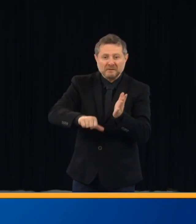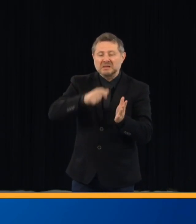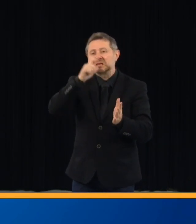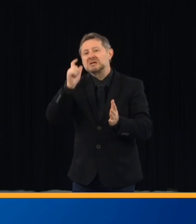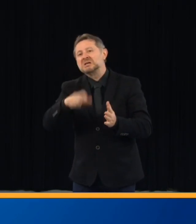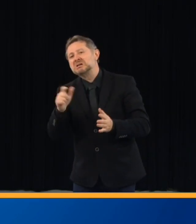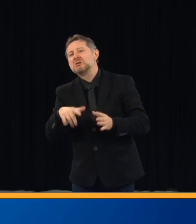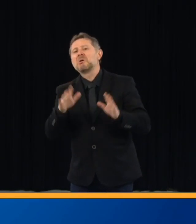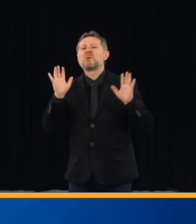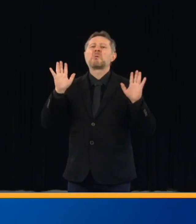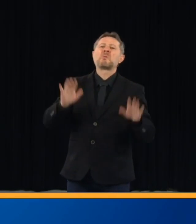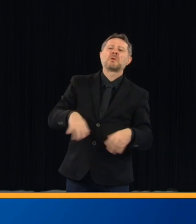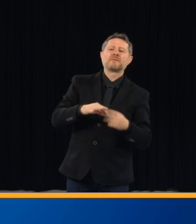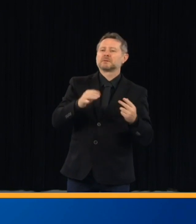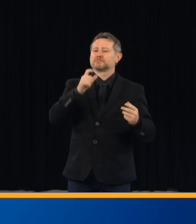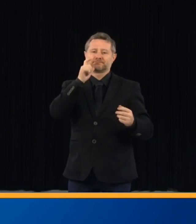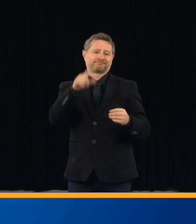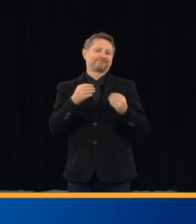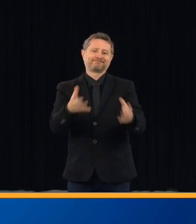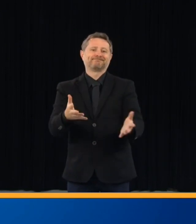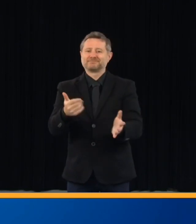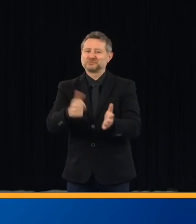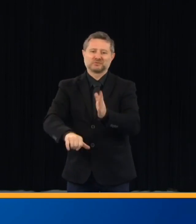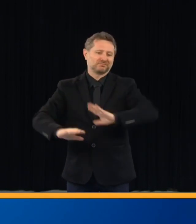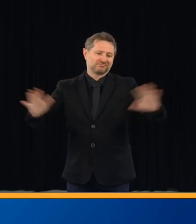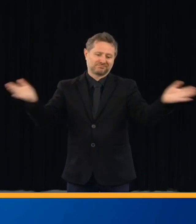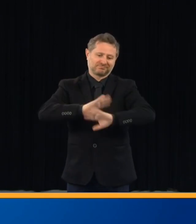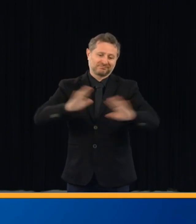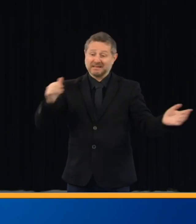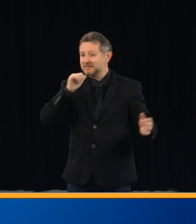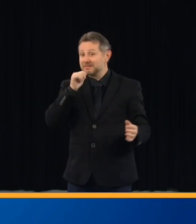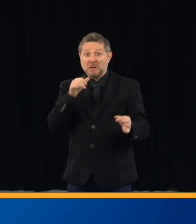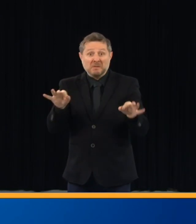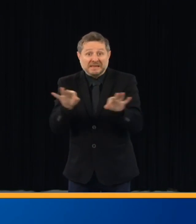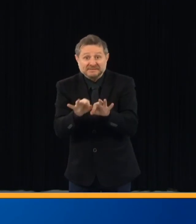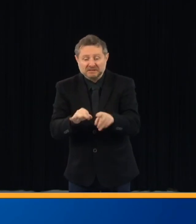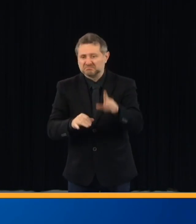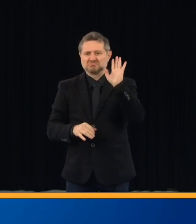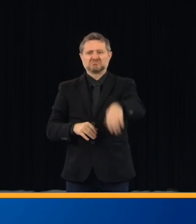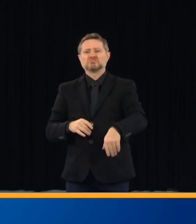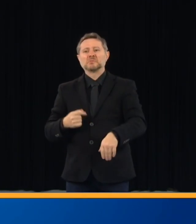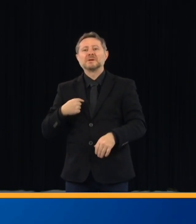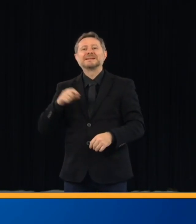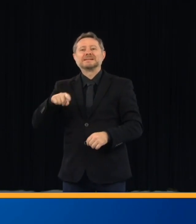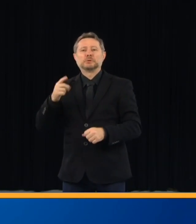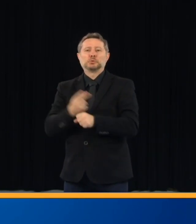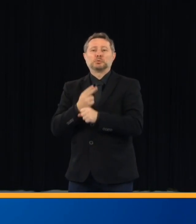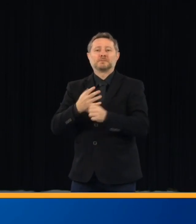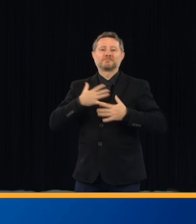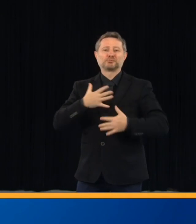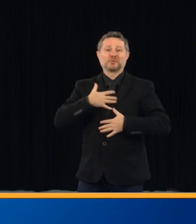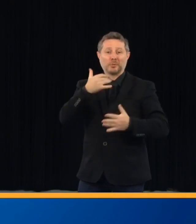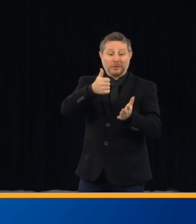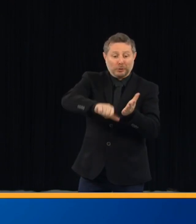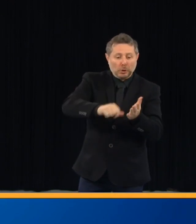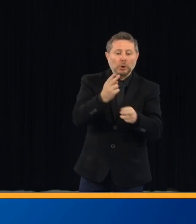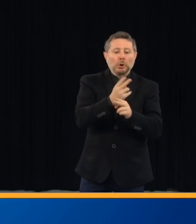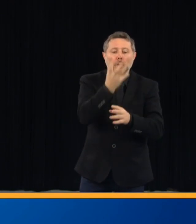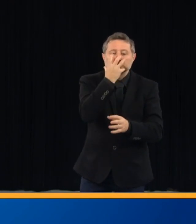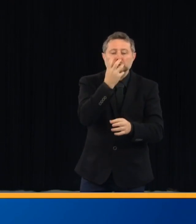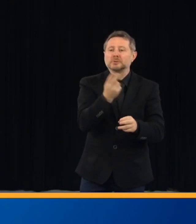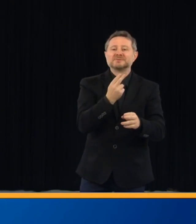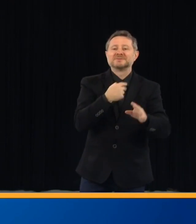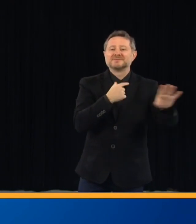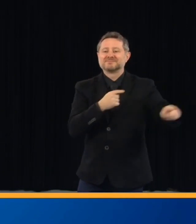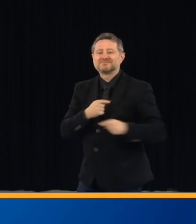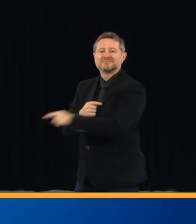If it's not critical, that's freeing up ventilators. We're also using anesthesia machine ventilators